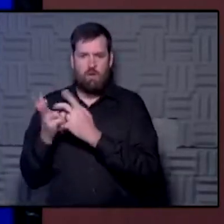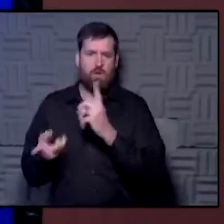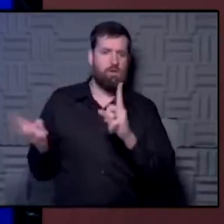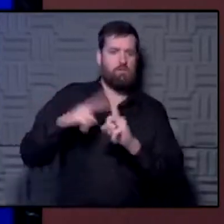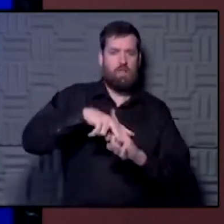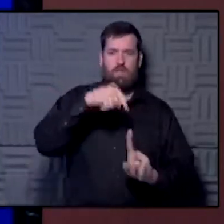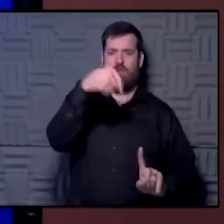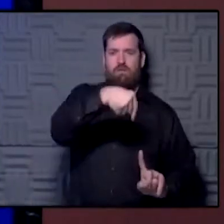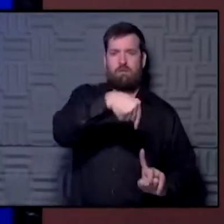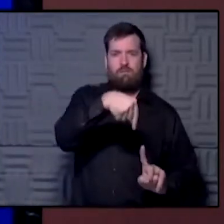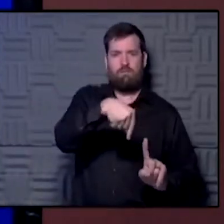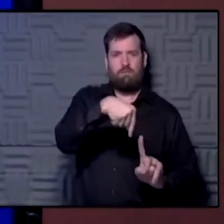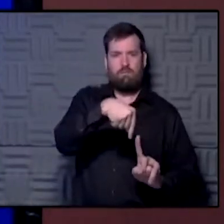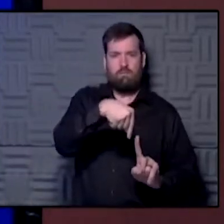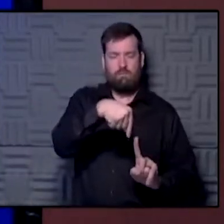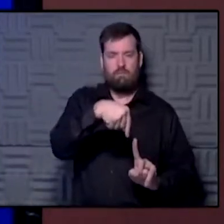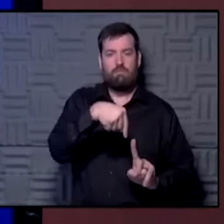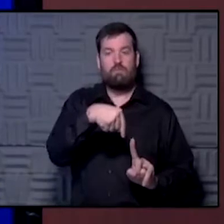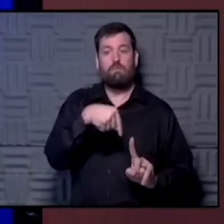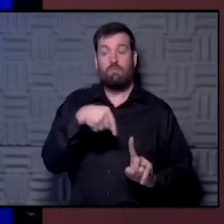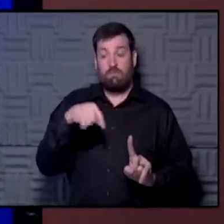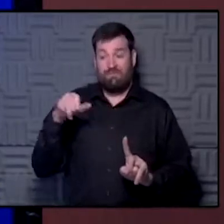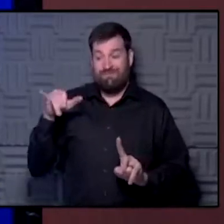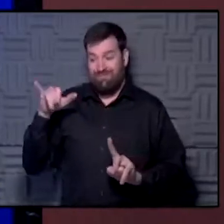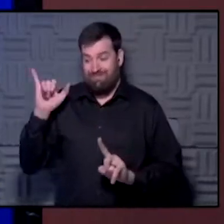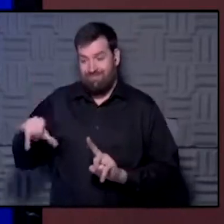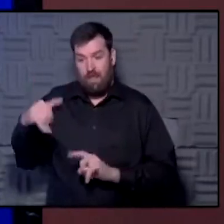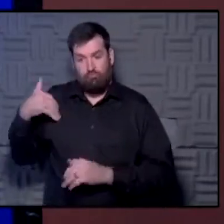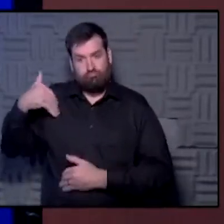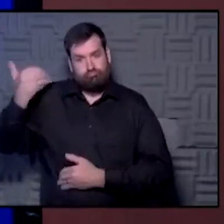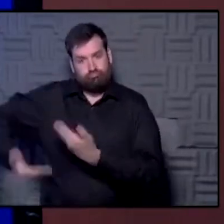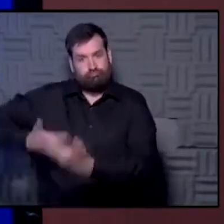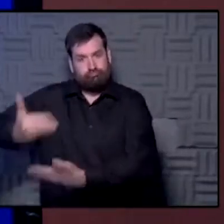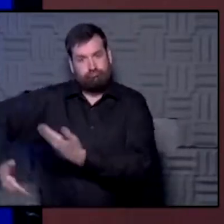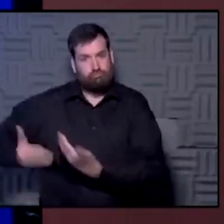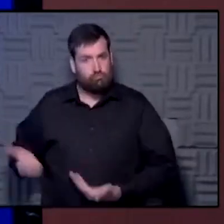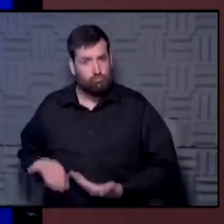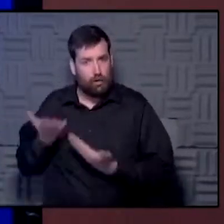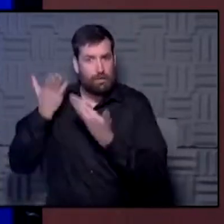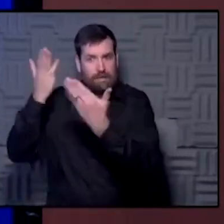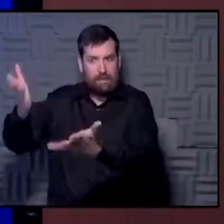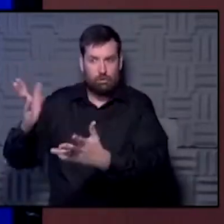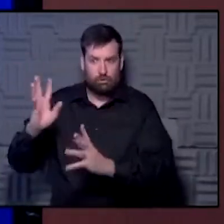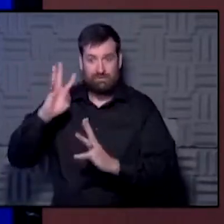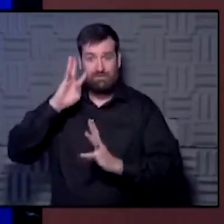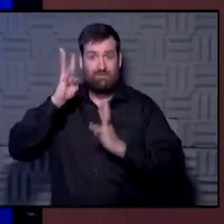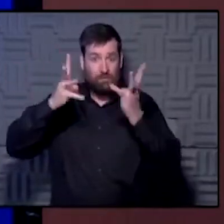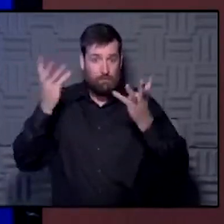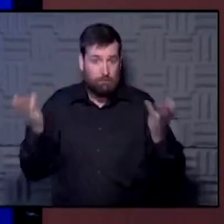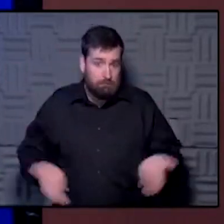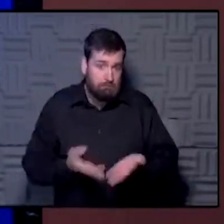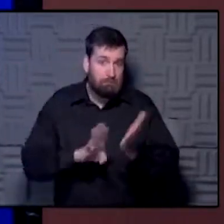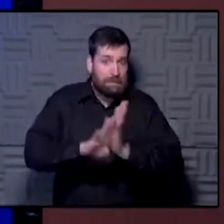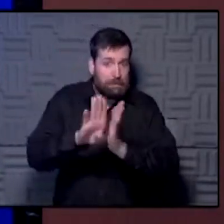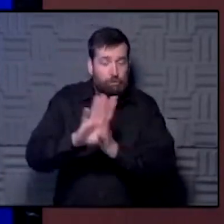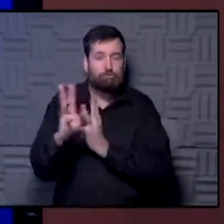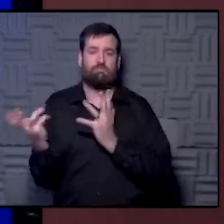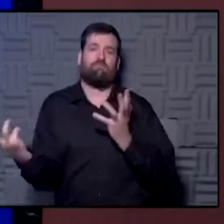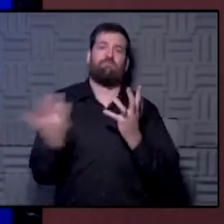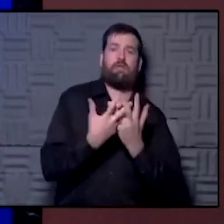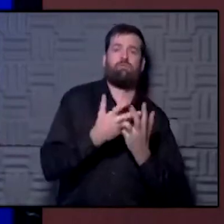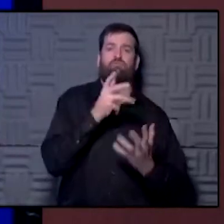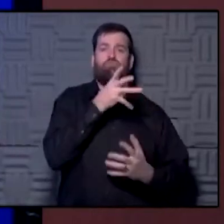this example? And so we've taken the protocols and the recommendations developed here and made them fit for a